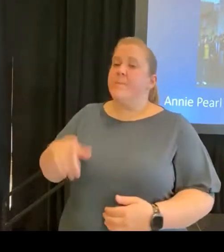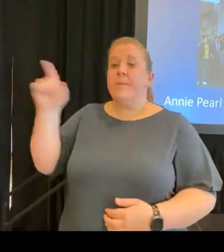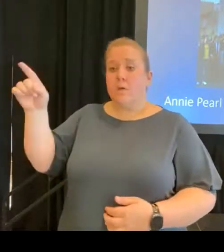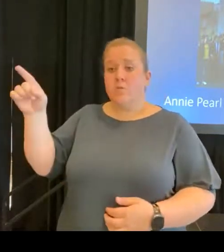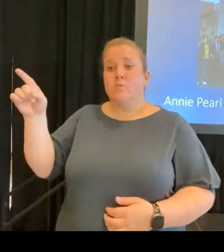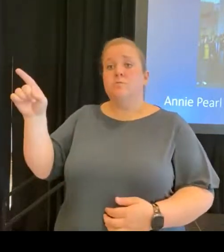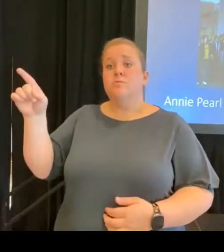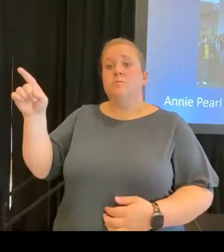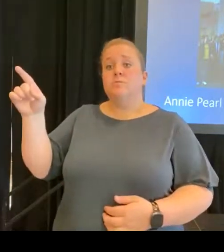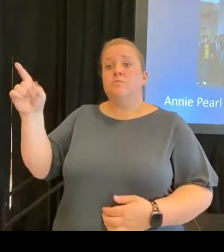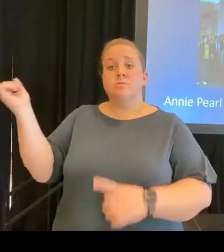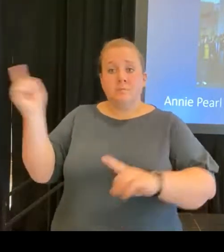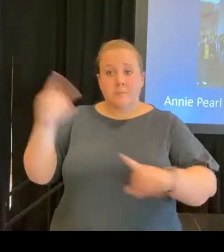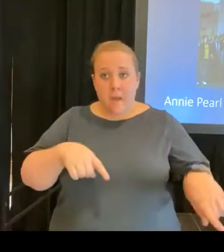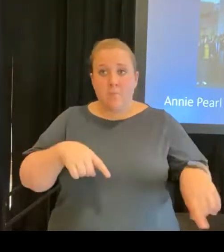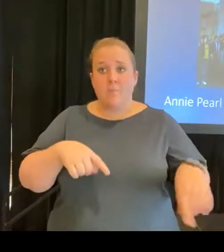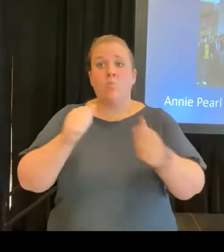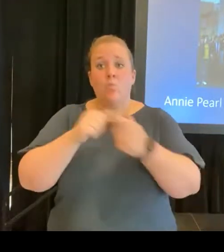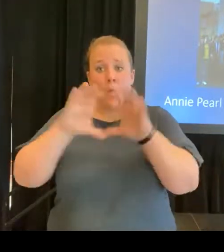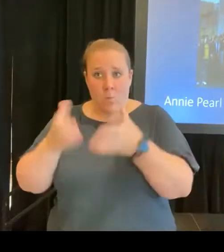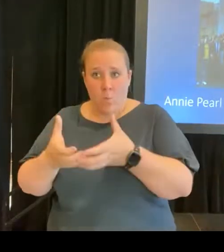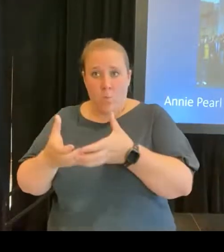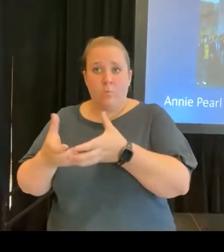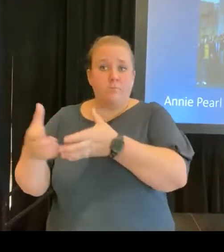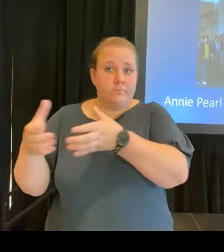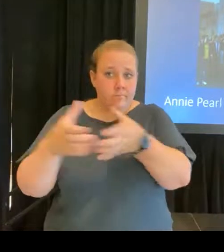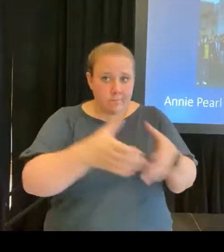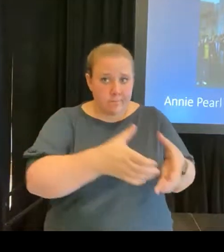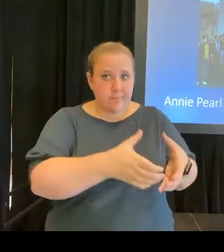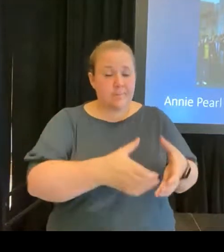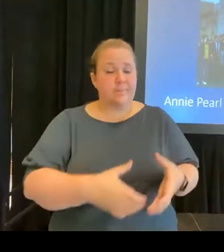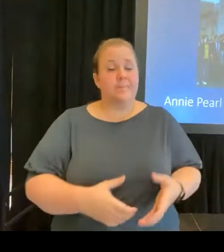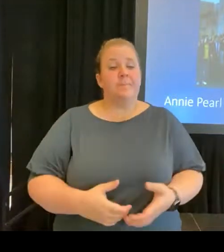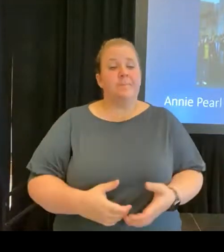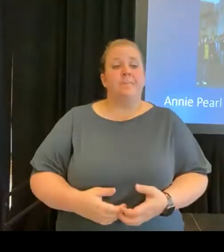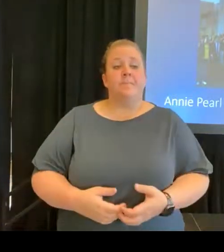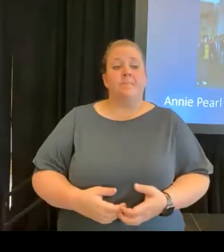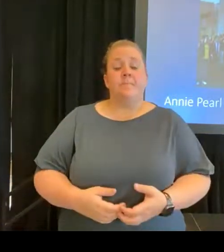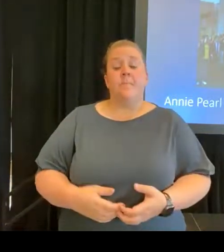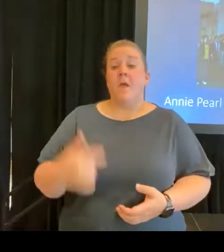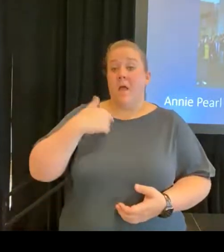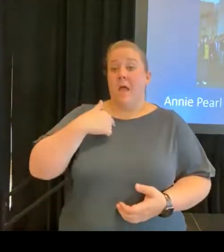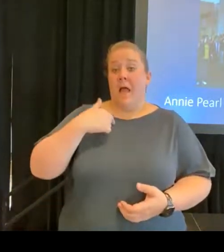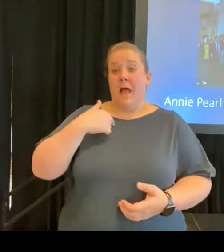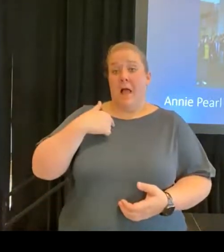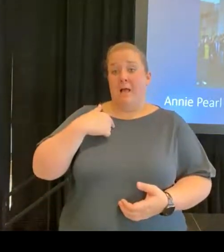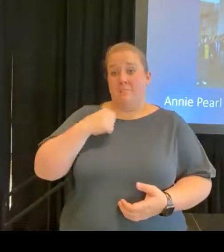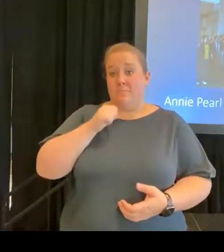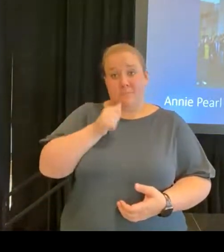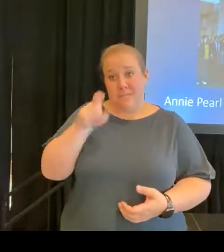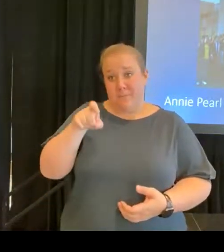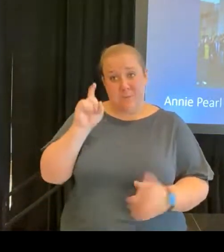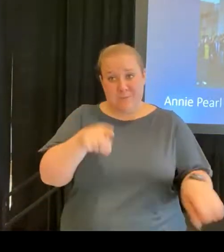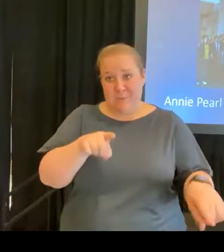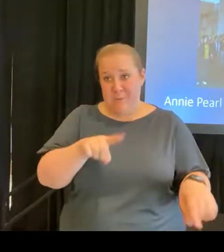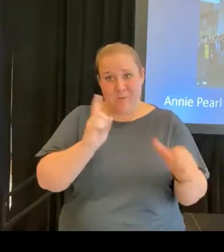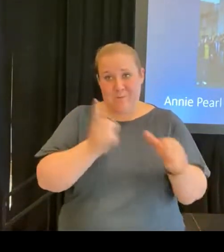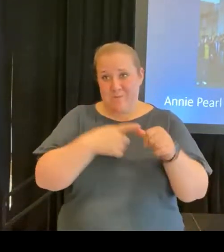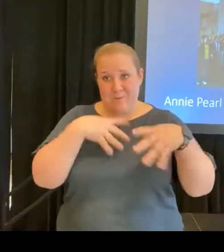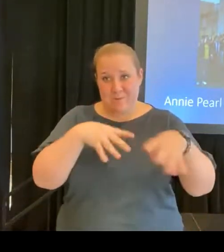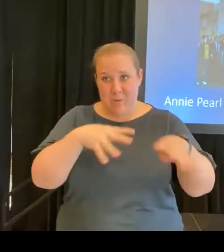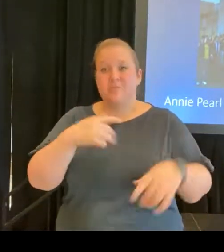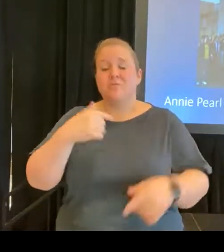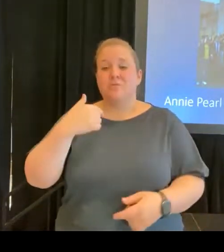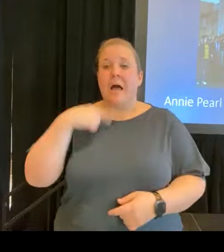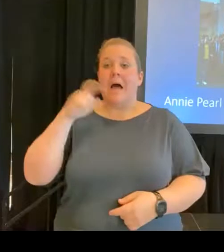she came on with a group. And actually, I wasn't supposed to go on the first march. I